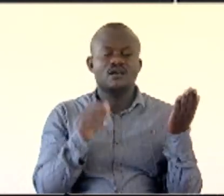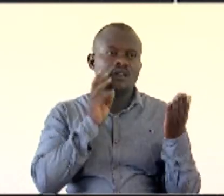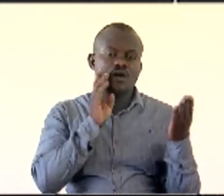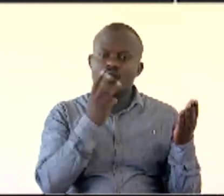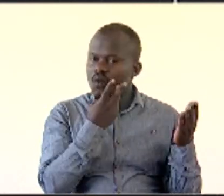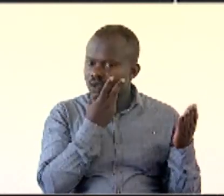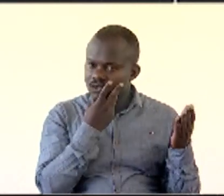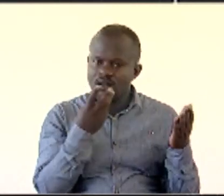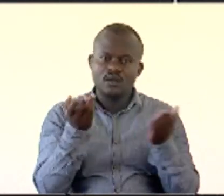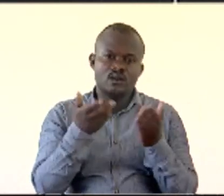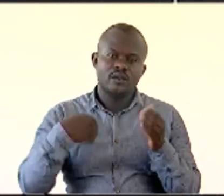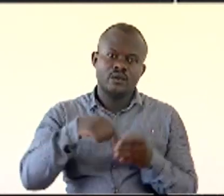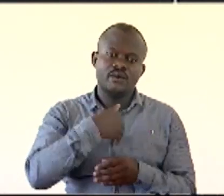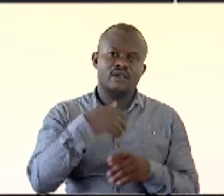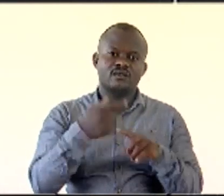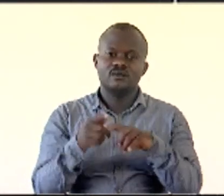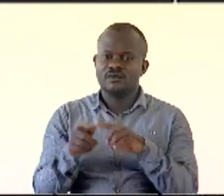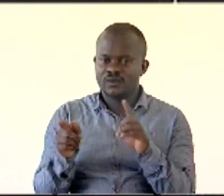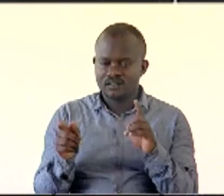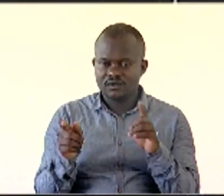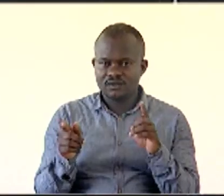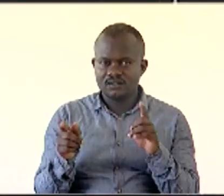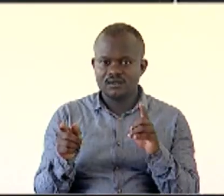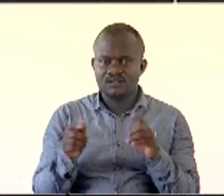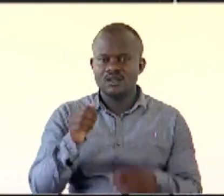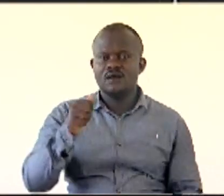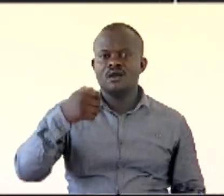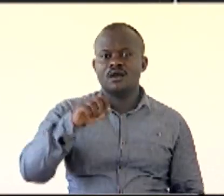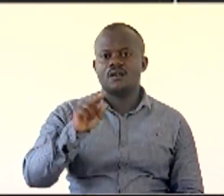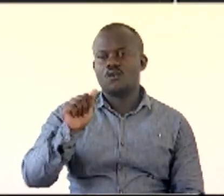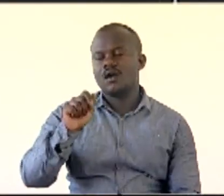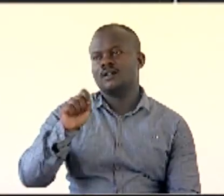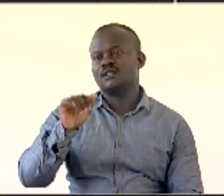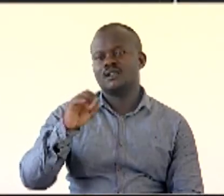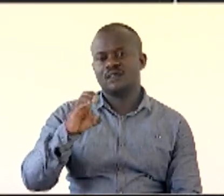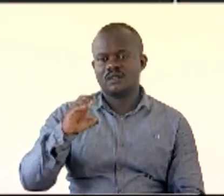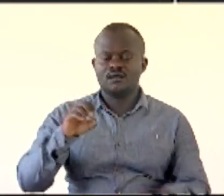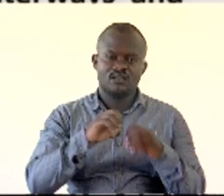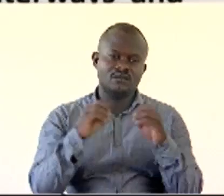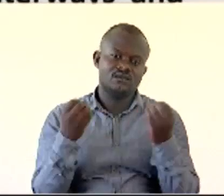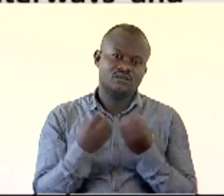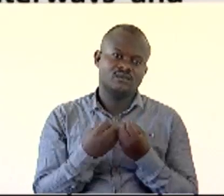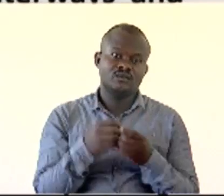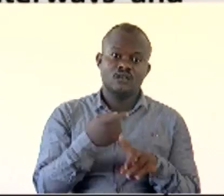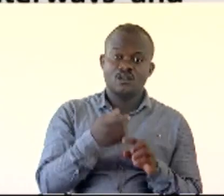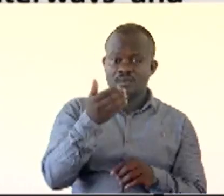water where we have different aquatic organisms. From